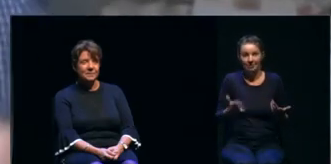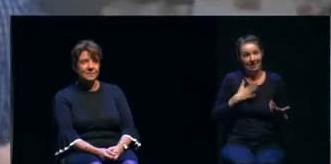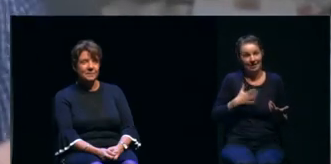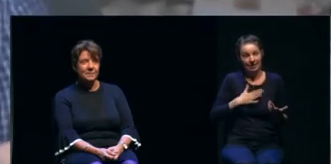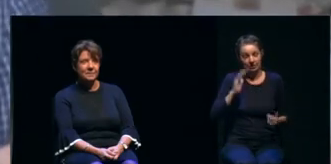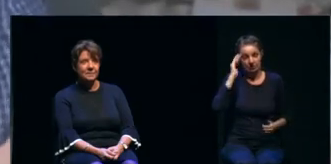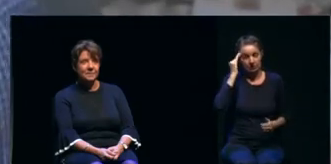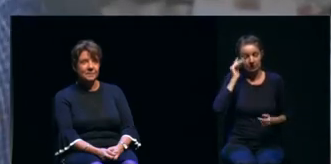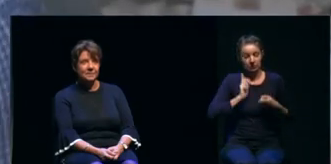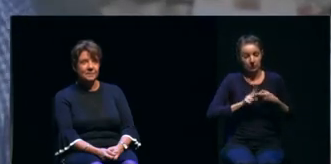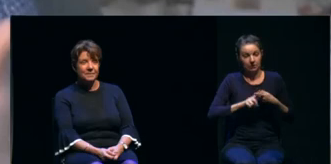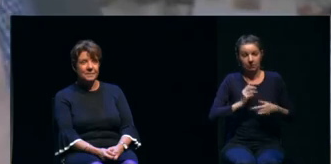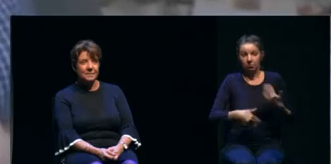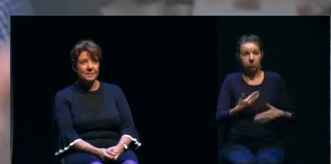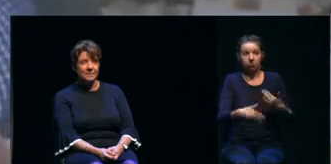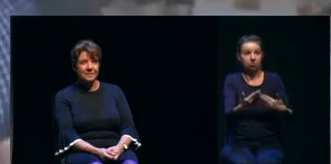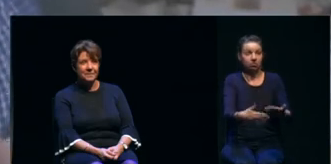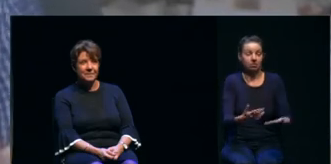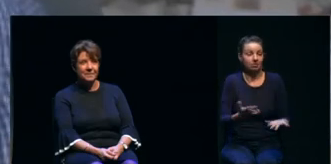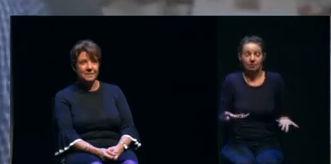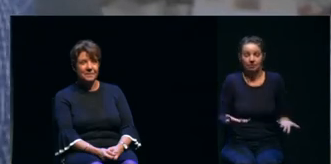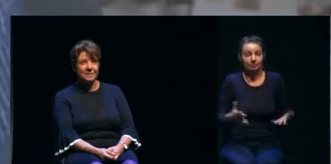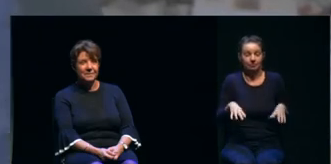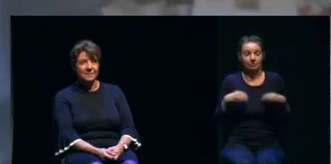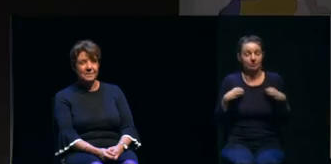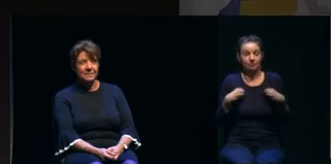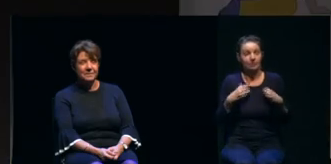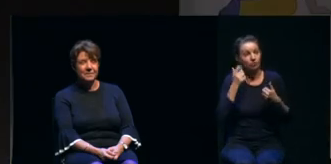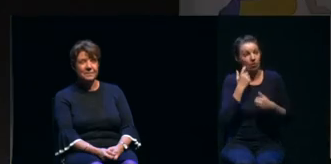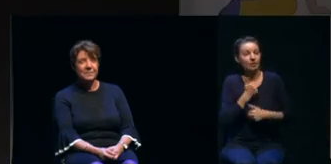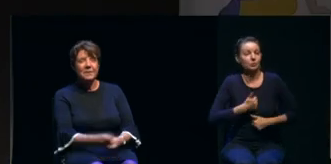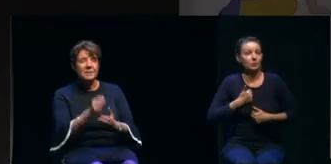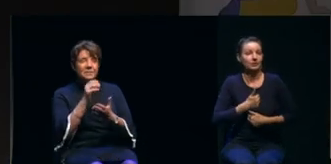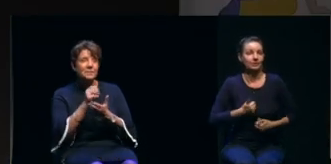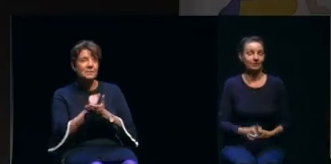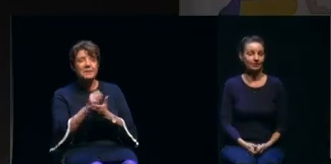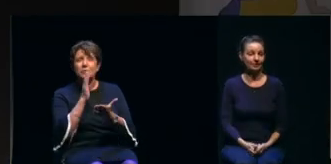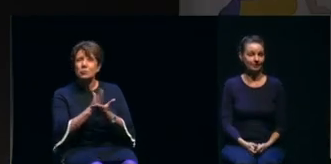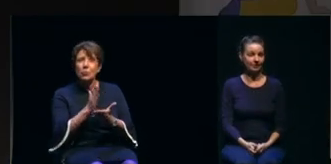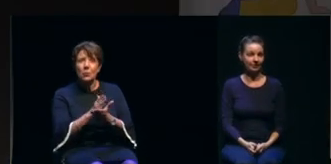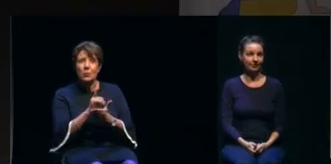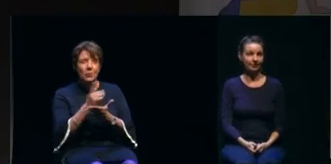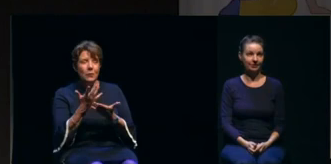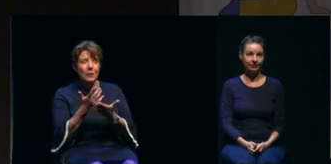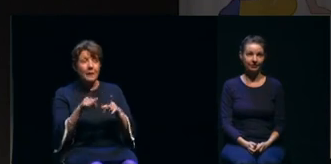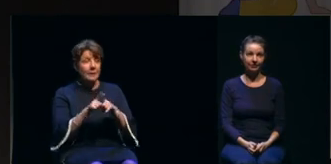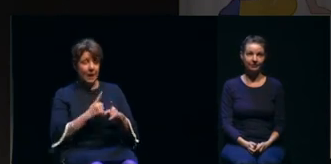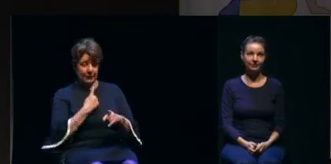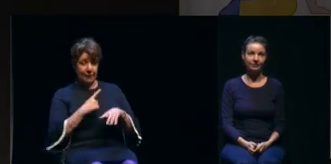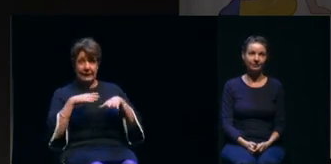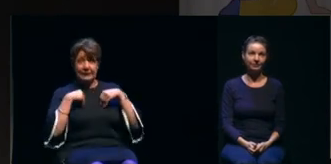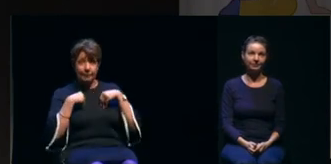have to crack on with what I've got. Try and enjoy this. It's so true. And so what's that about? Is it about self-acceptance?